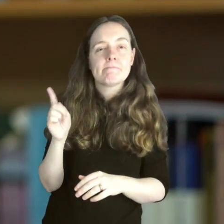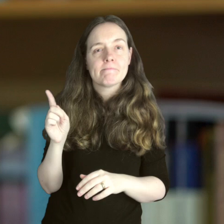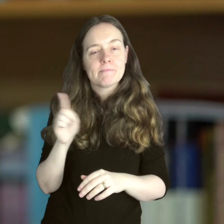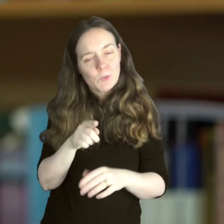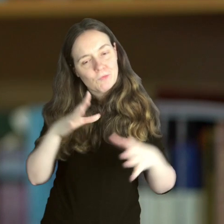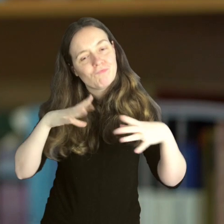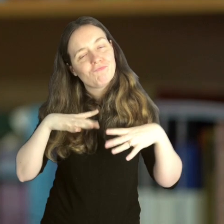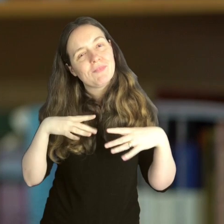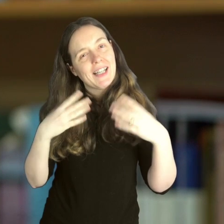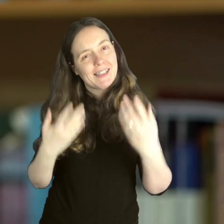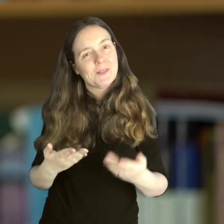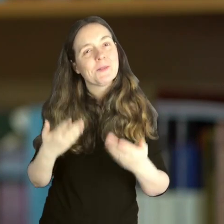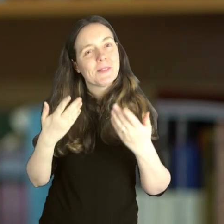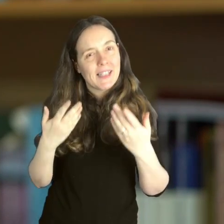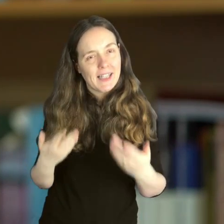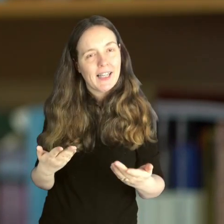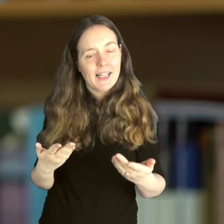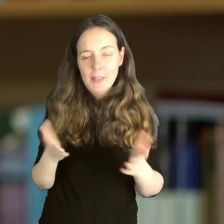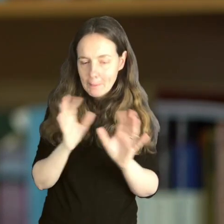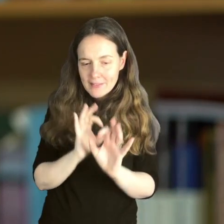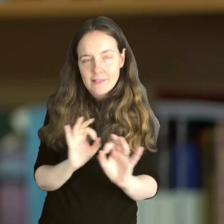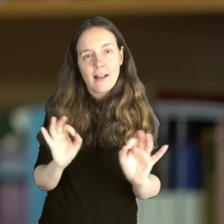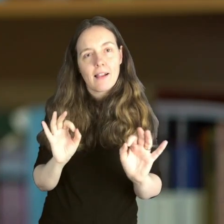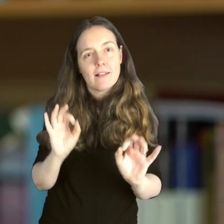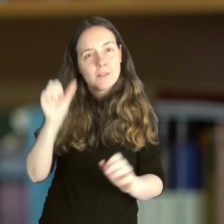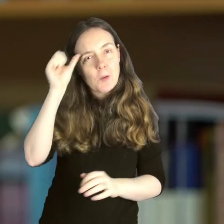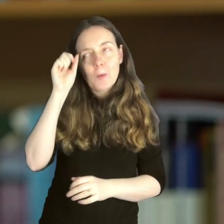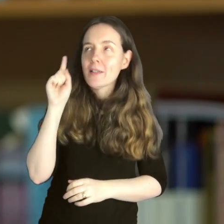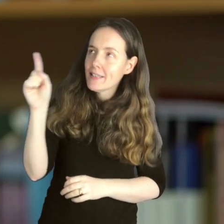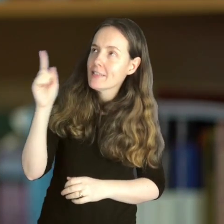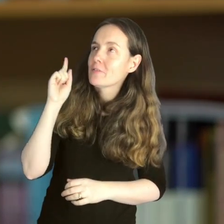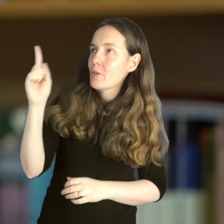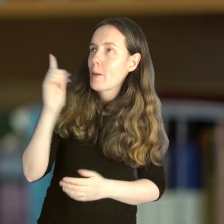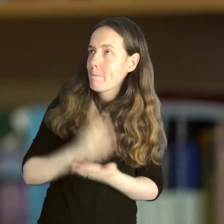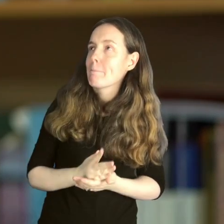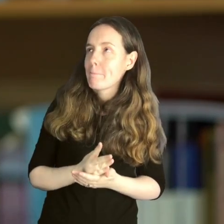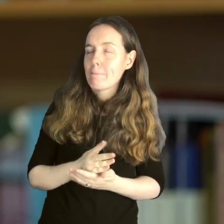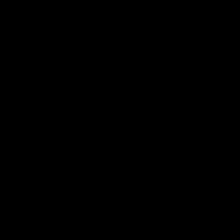in today as you simply be still and know that He is God.